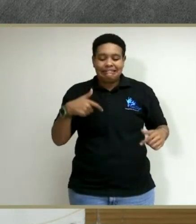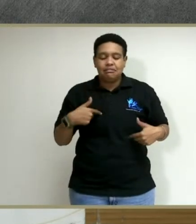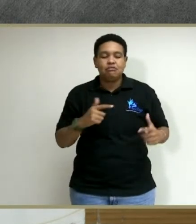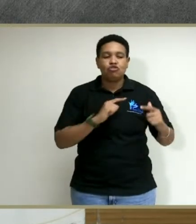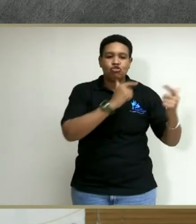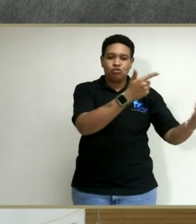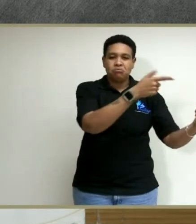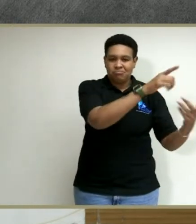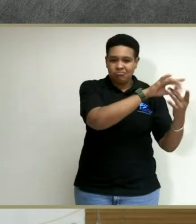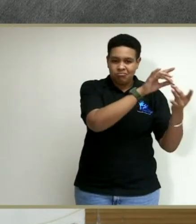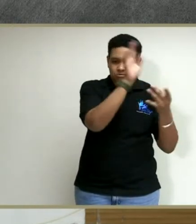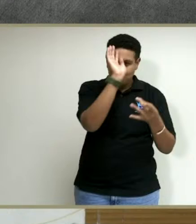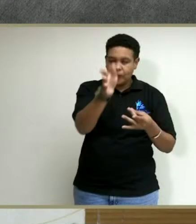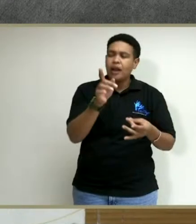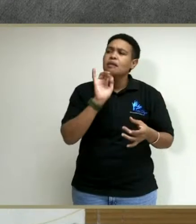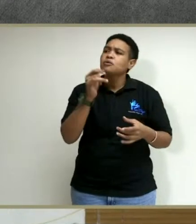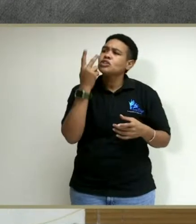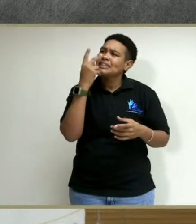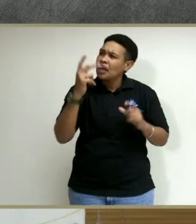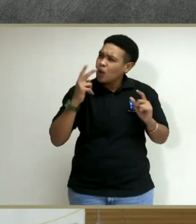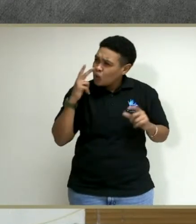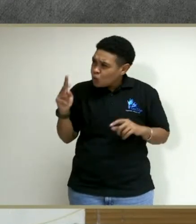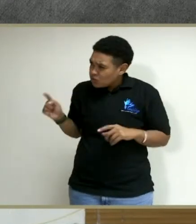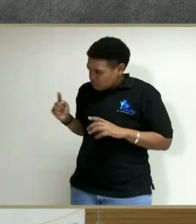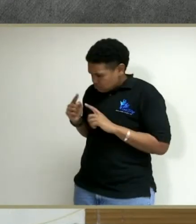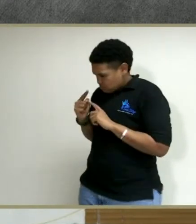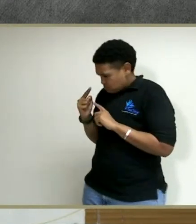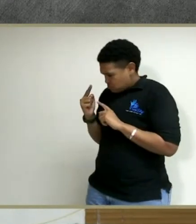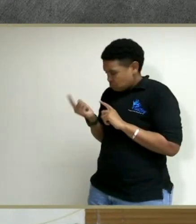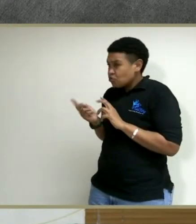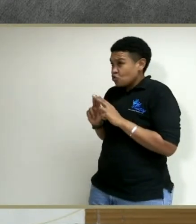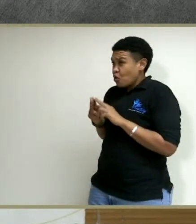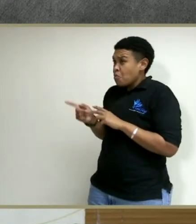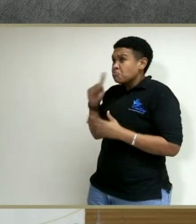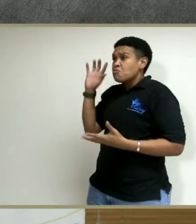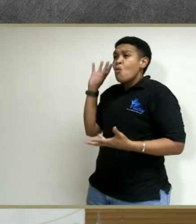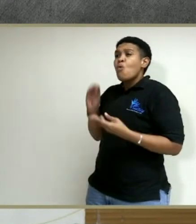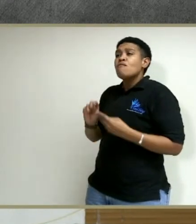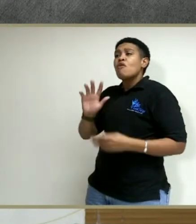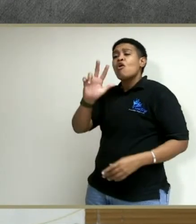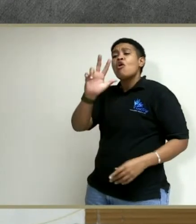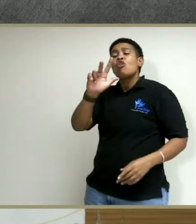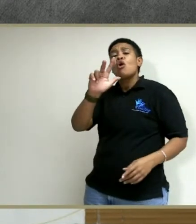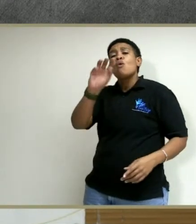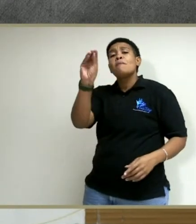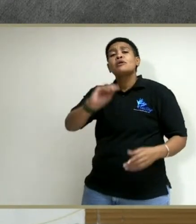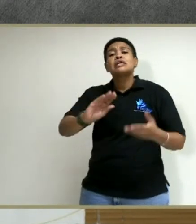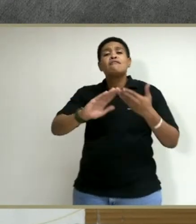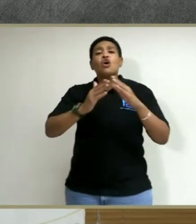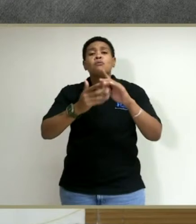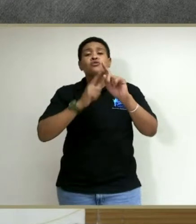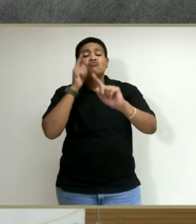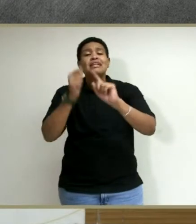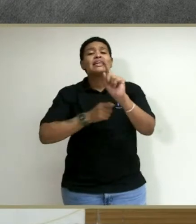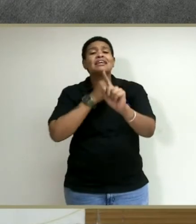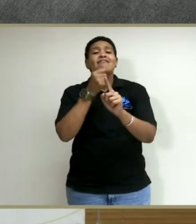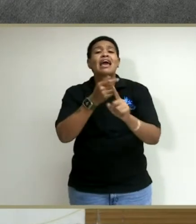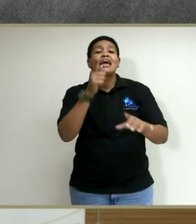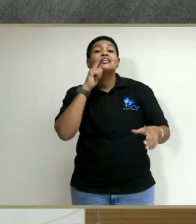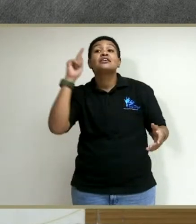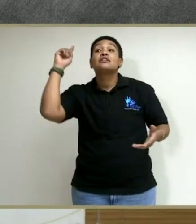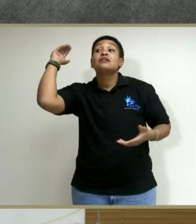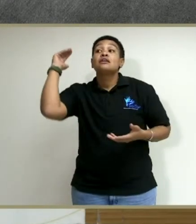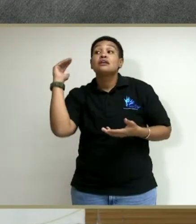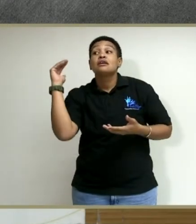just to say, looking at the indicators overall, 31% of communities affected, going